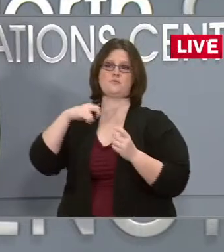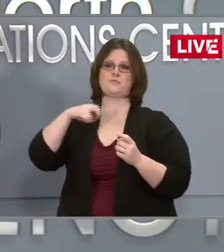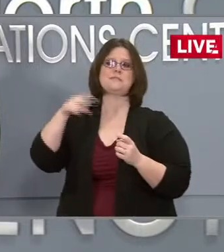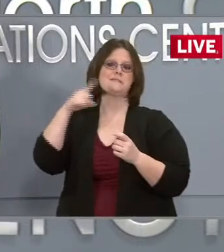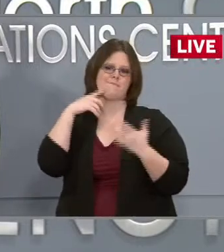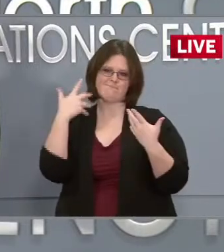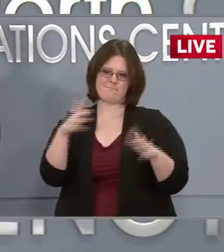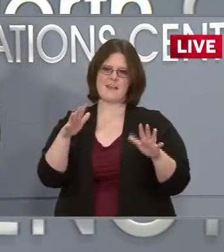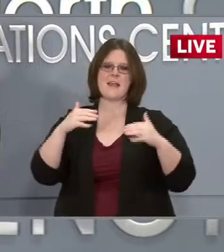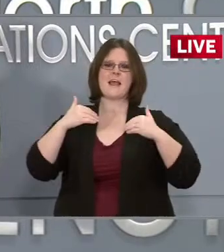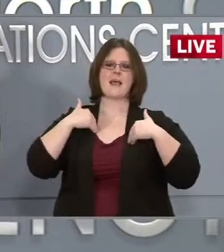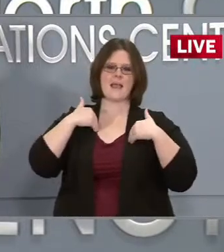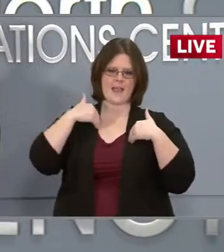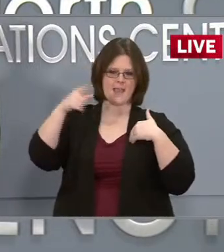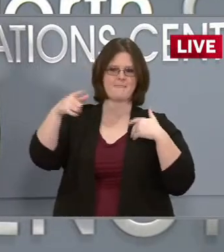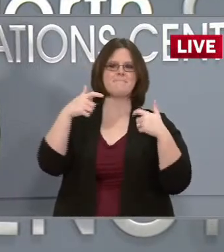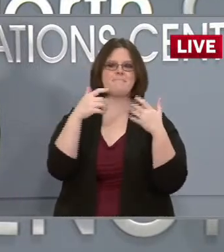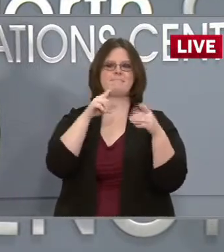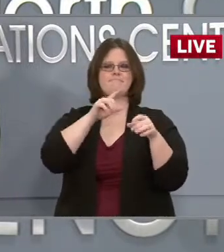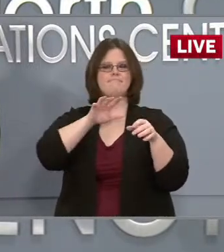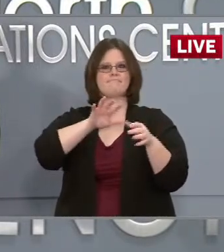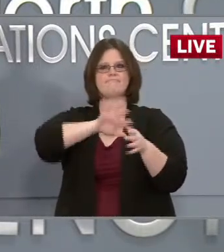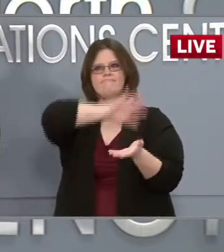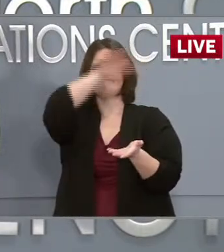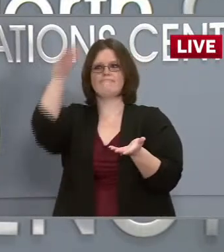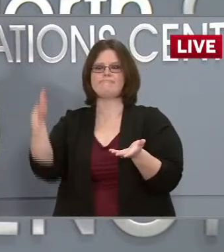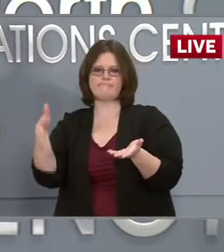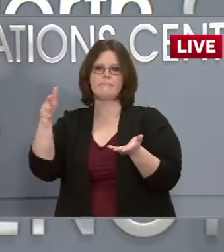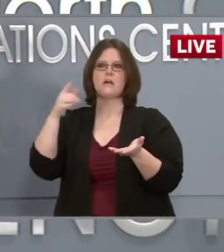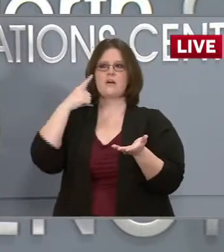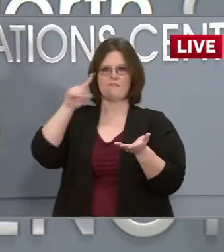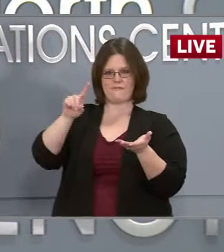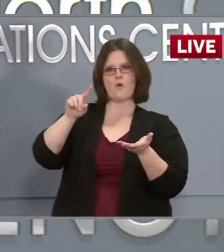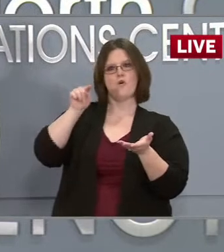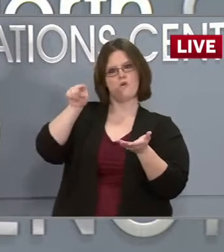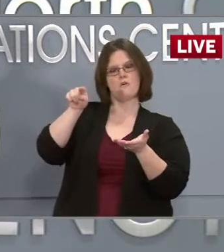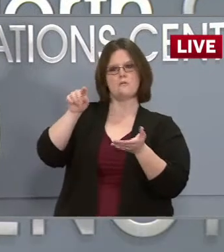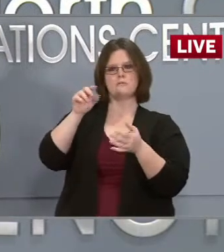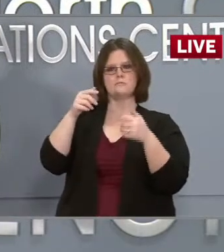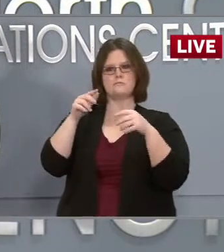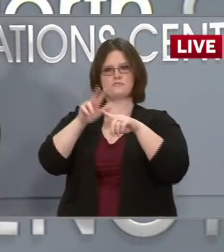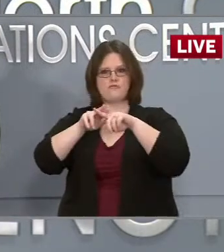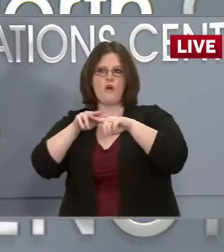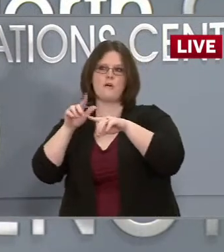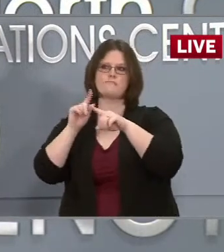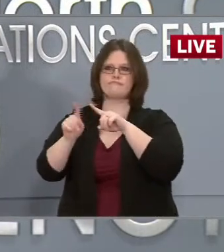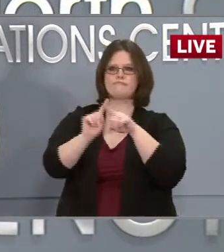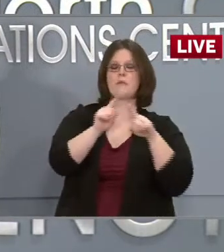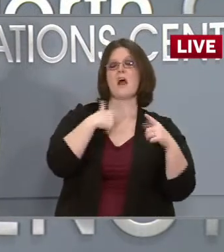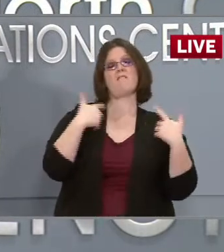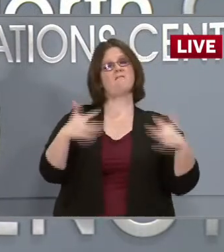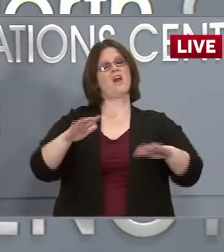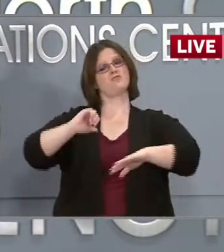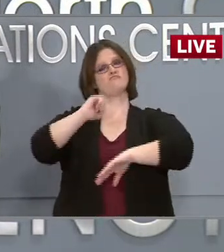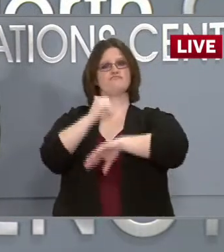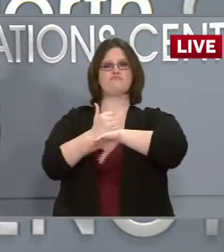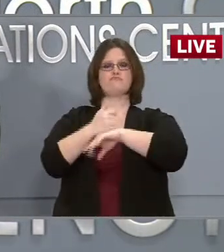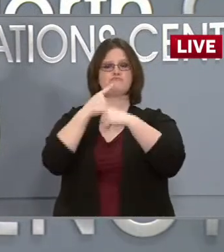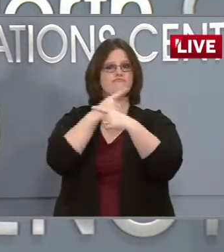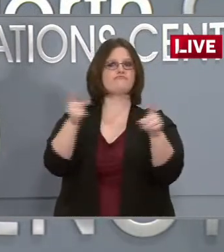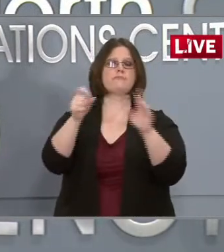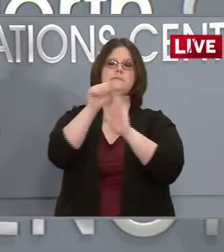And I've declared a state of emergency to ease transportation rules and aid with storm preparation and response.